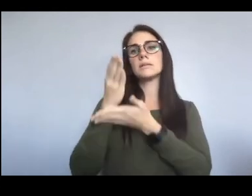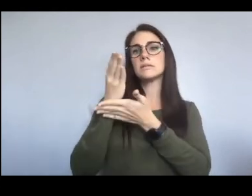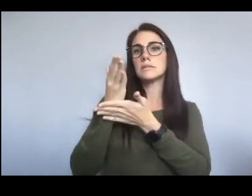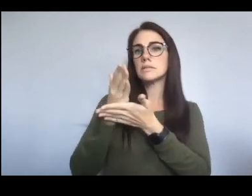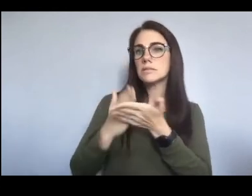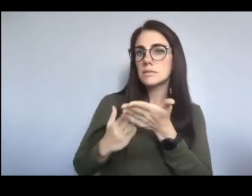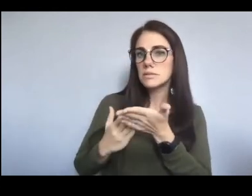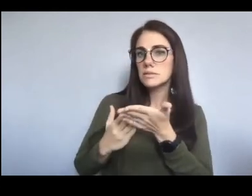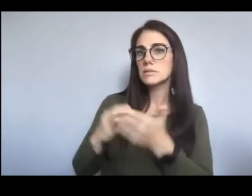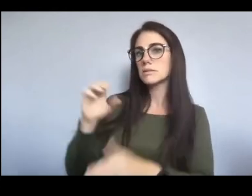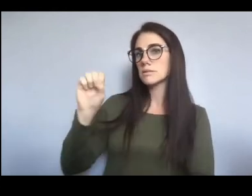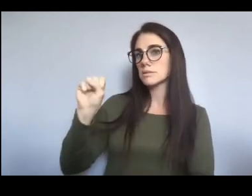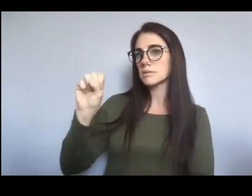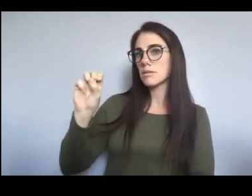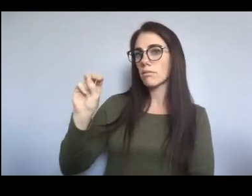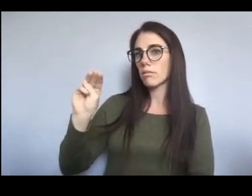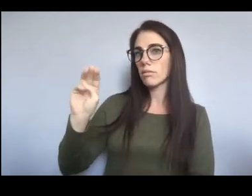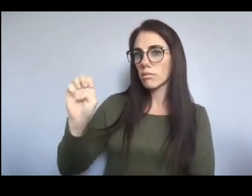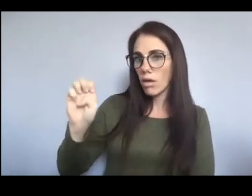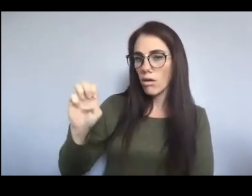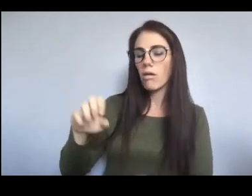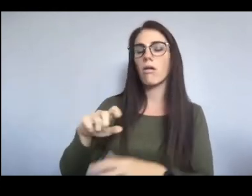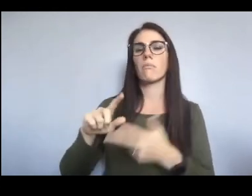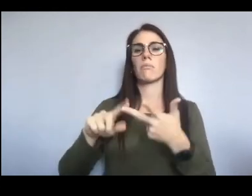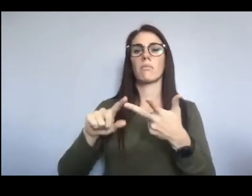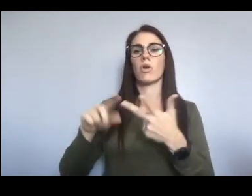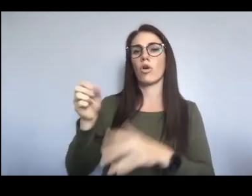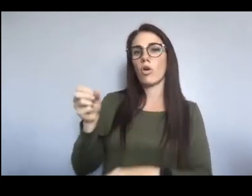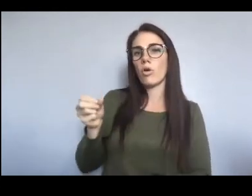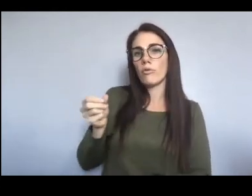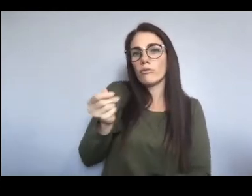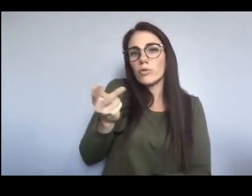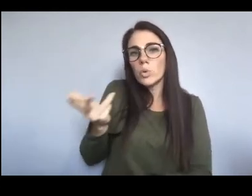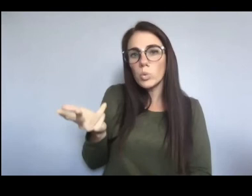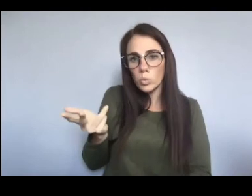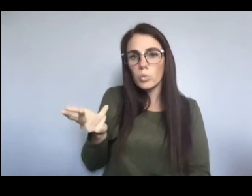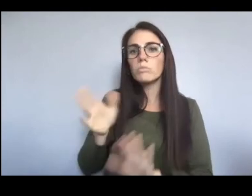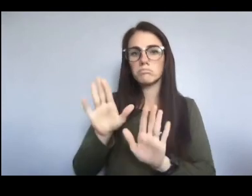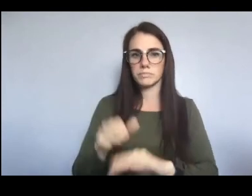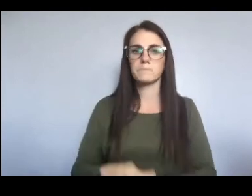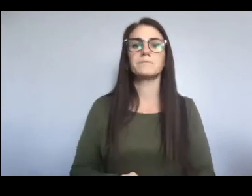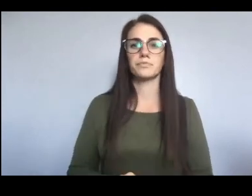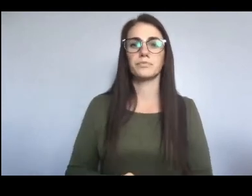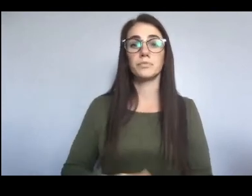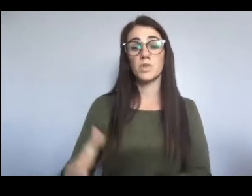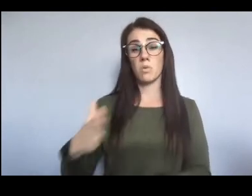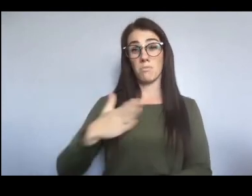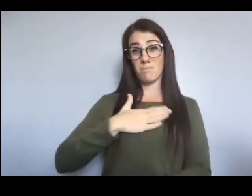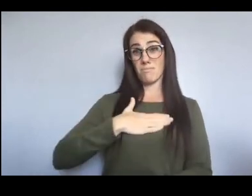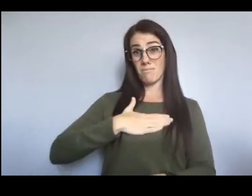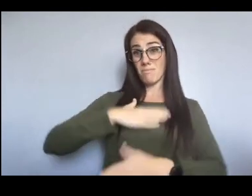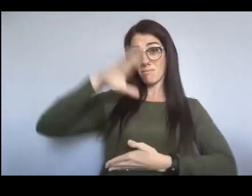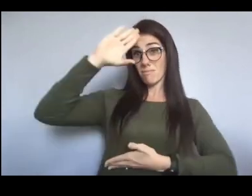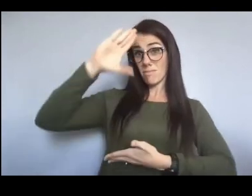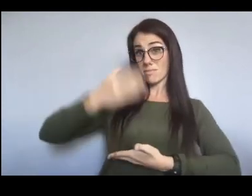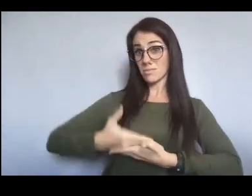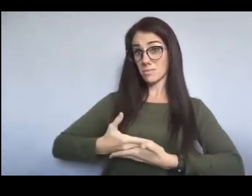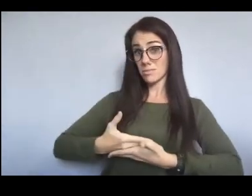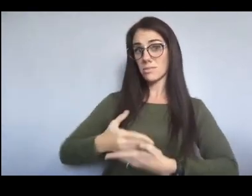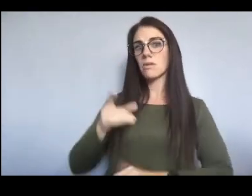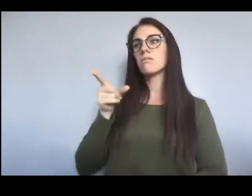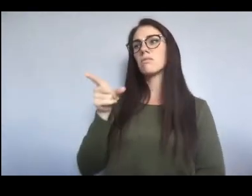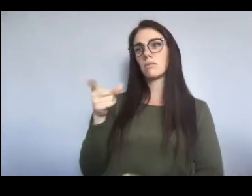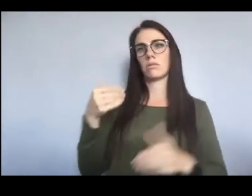So those are signs like the sign for many, the sign for some, the sign for a few.